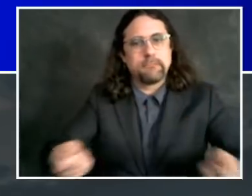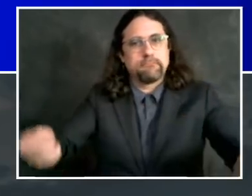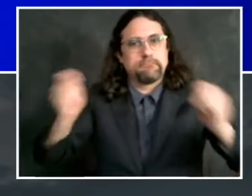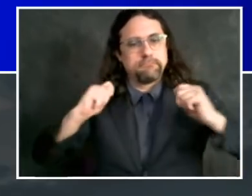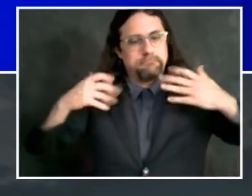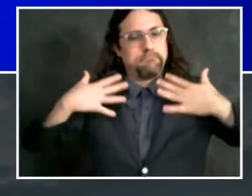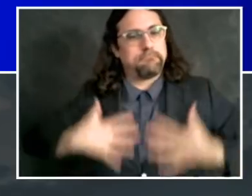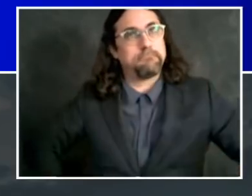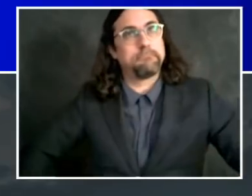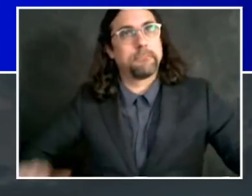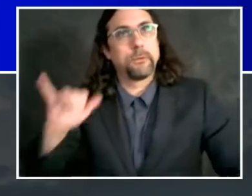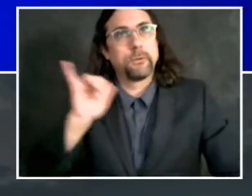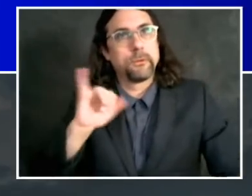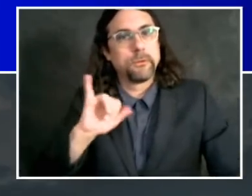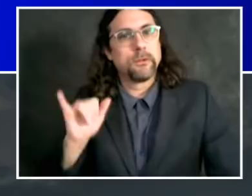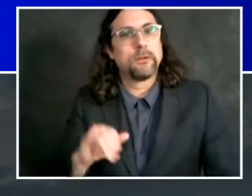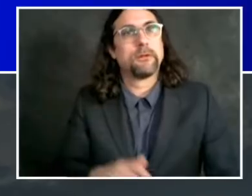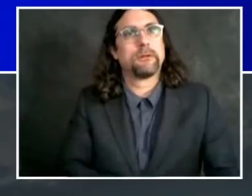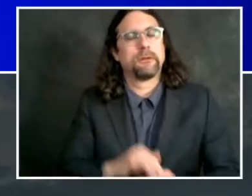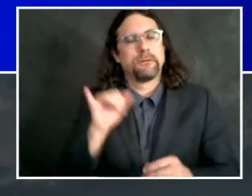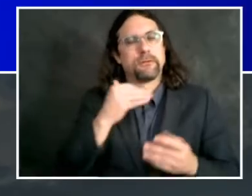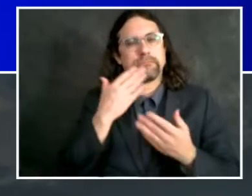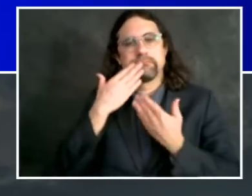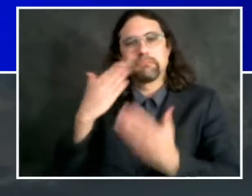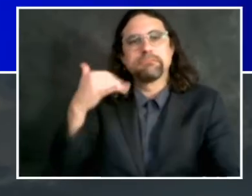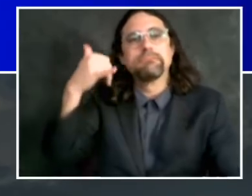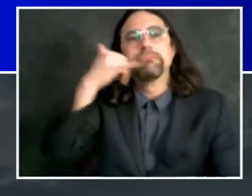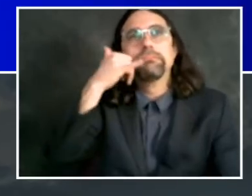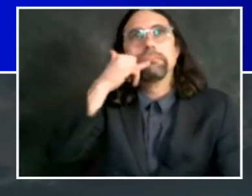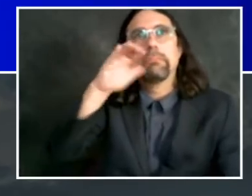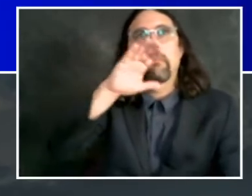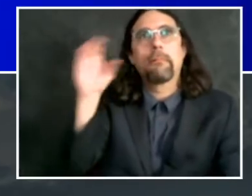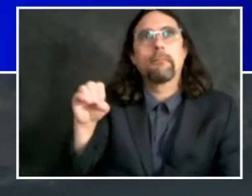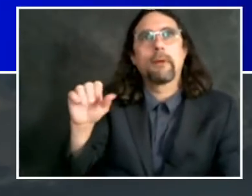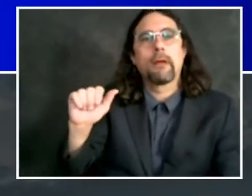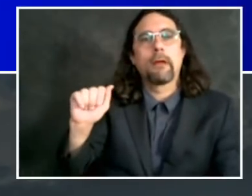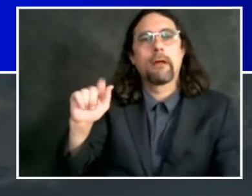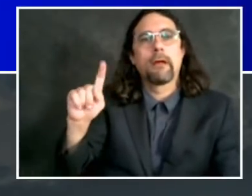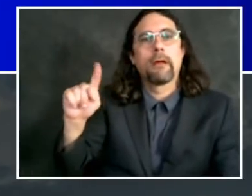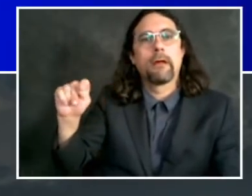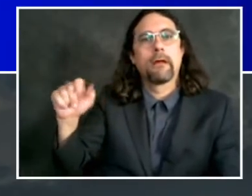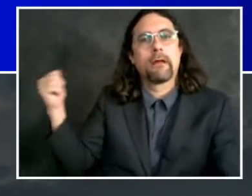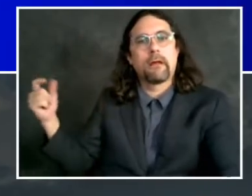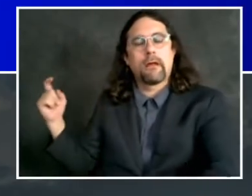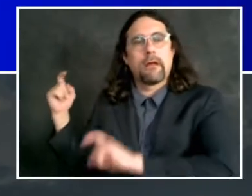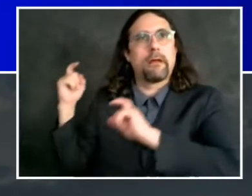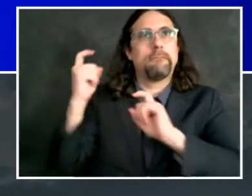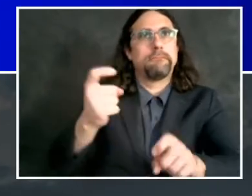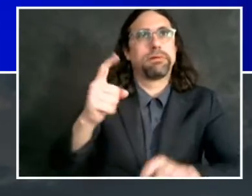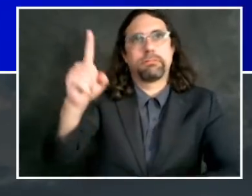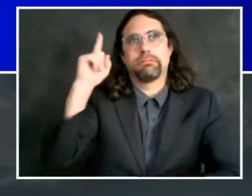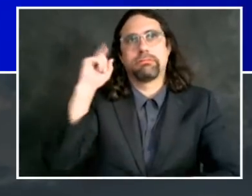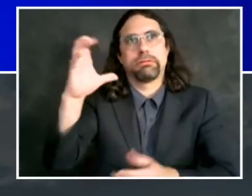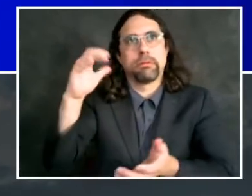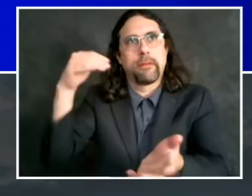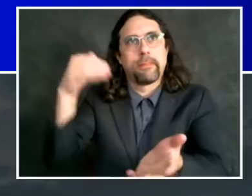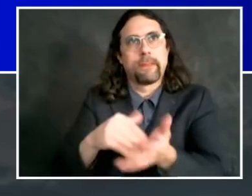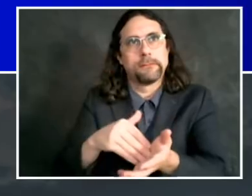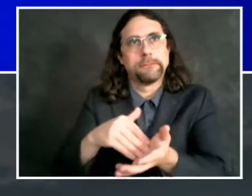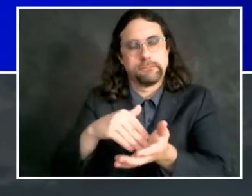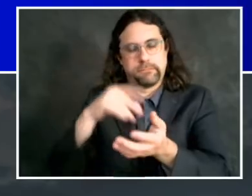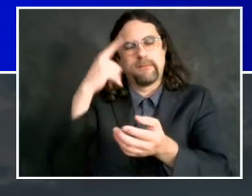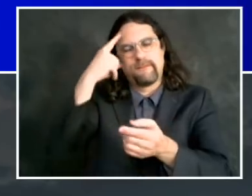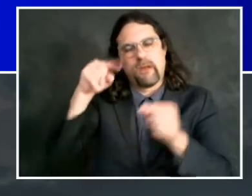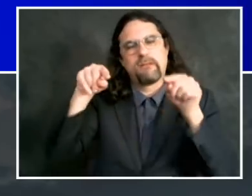AT&T donated $100,000 to our Food for Heroes effort through the Mayor's Fund.